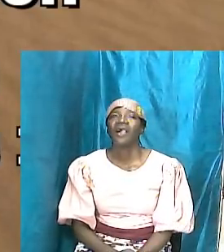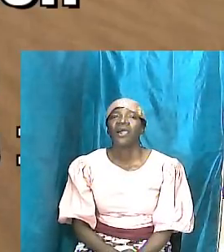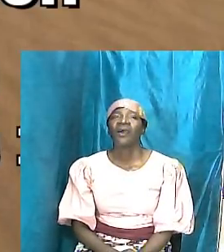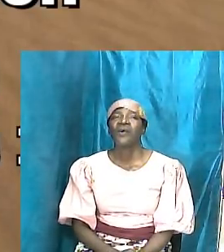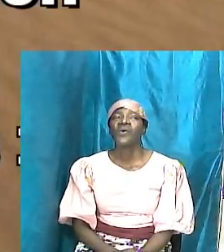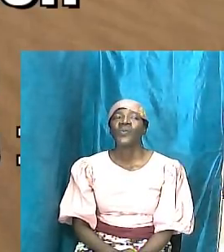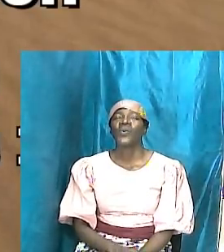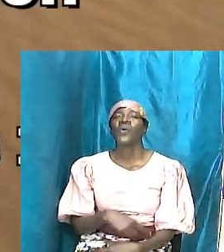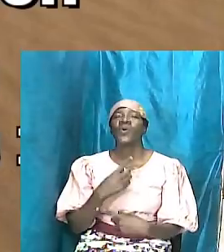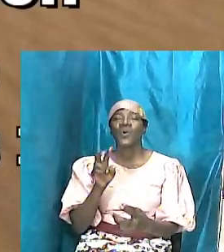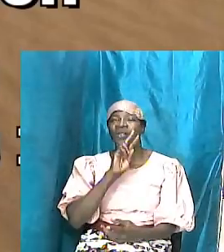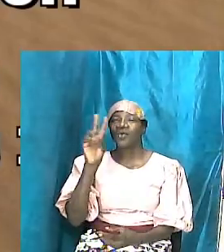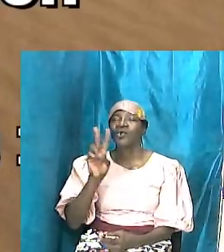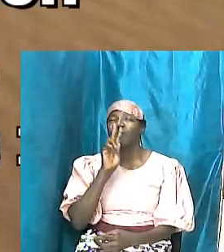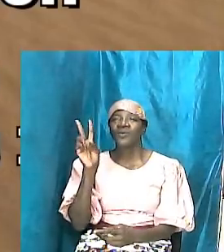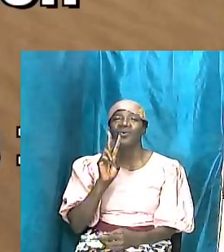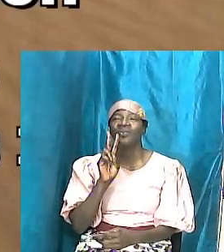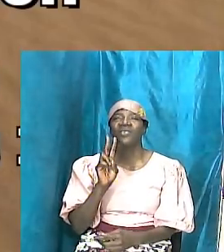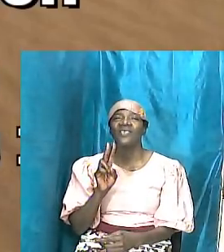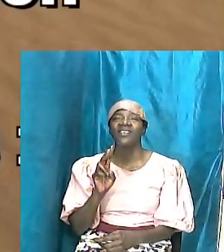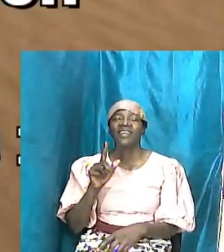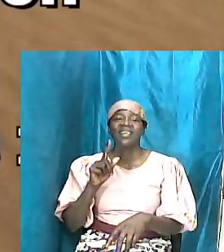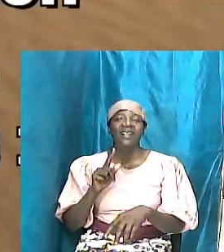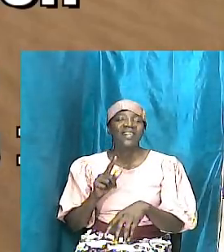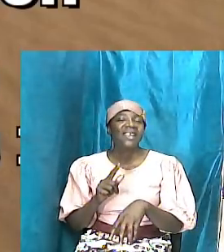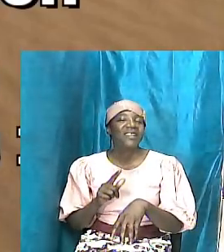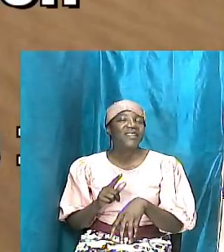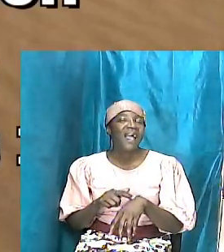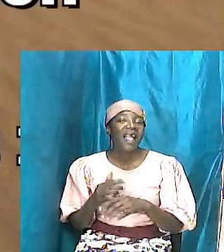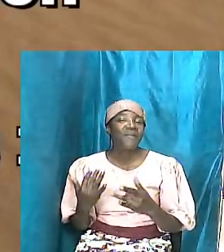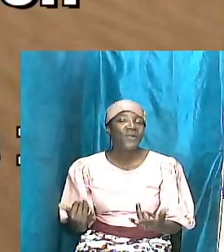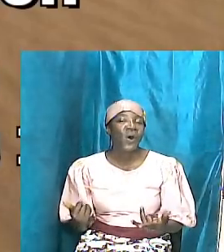I'm going to use the opportunity just to let us know